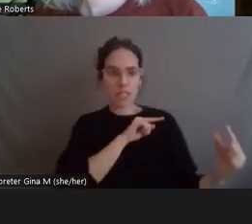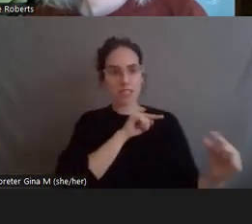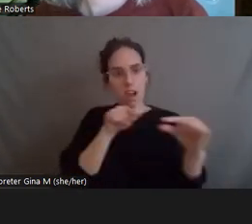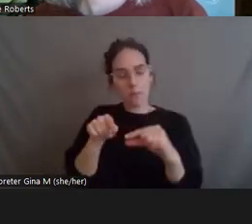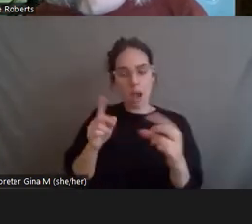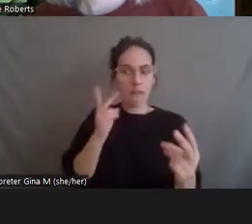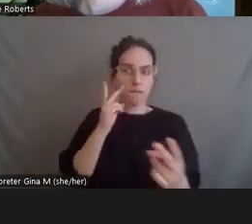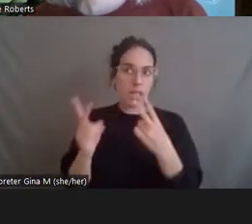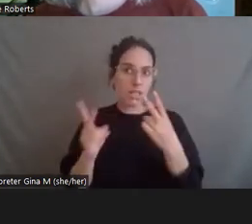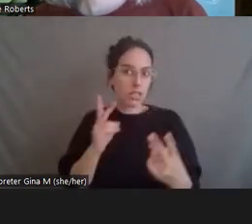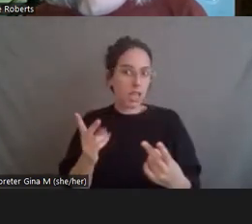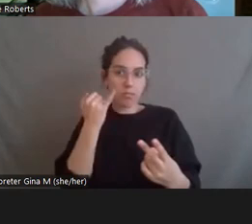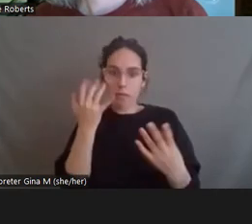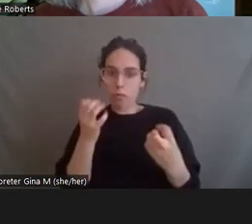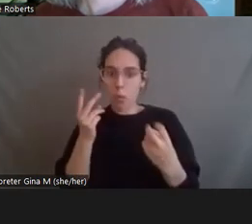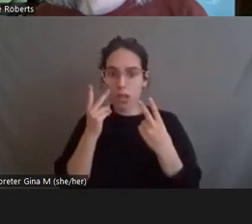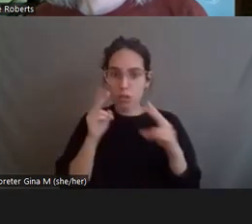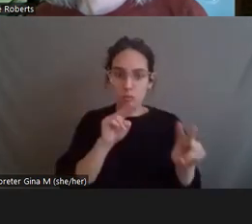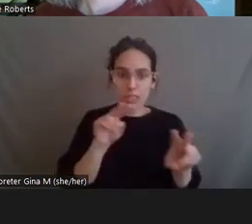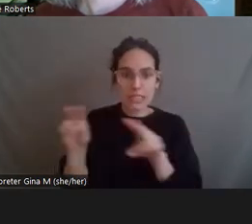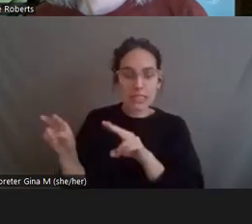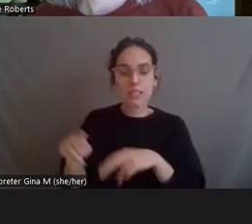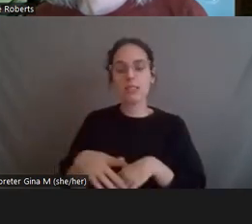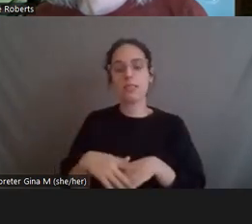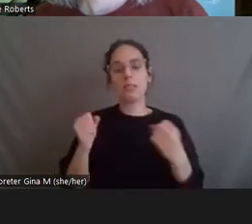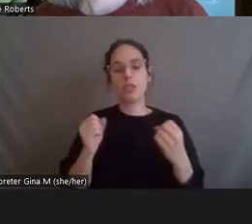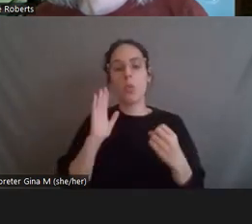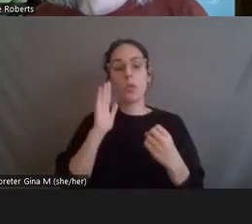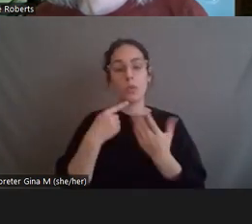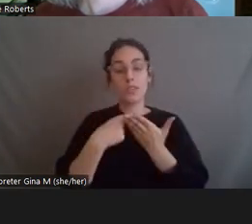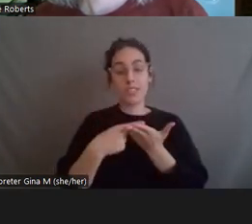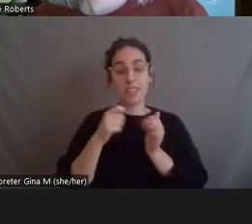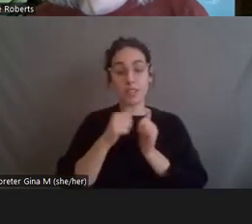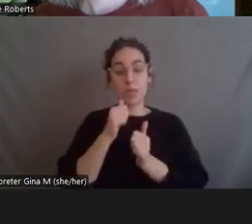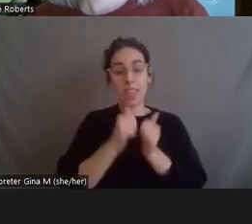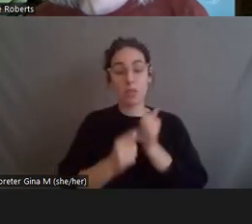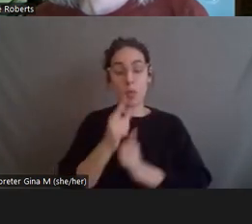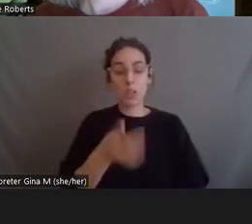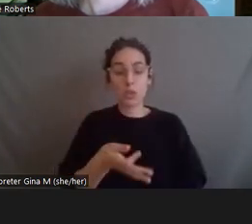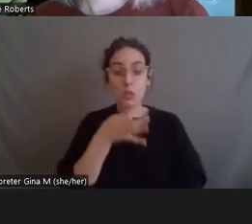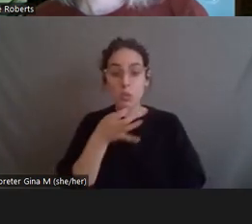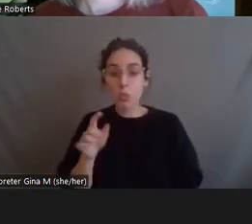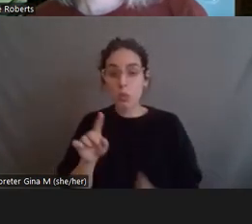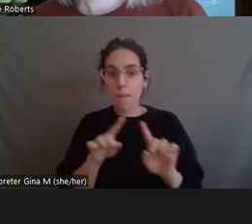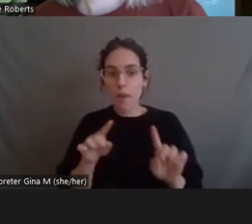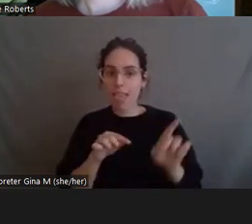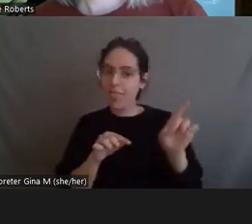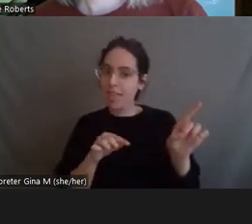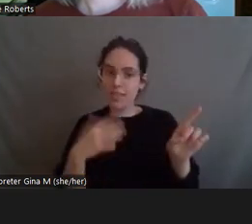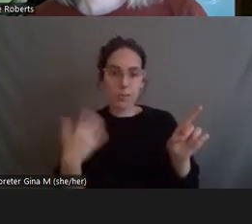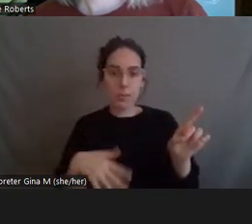you, Stephanie. Thank you to all the artists that are here. We'll speak with you all here in just a second. But this is a very